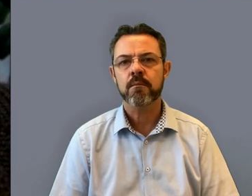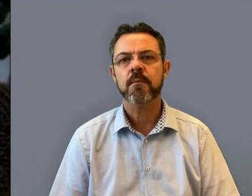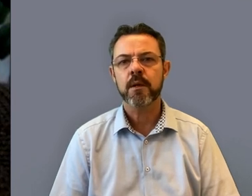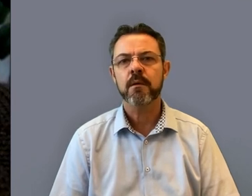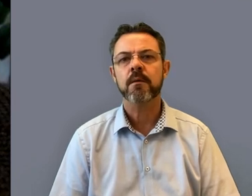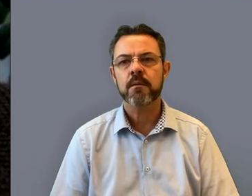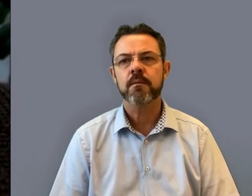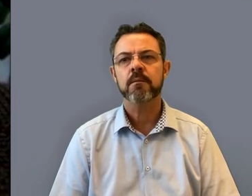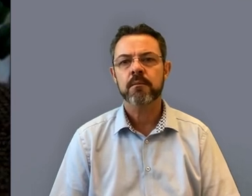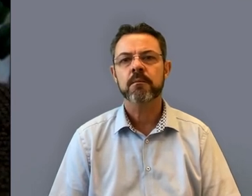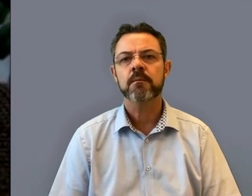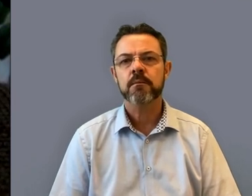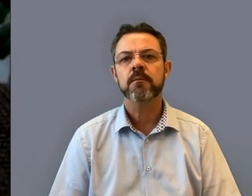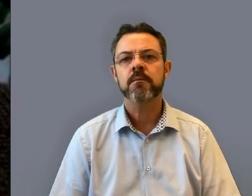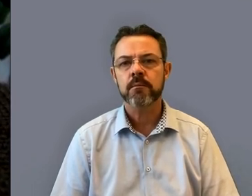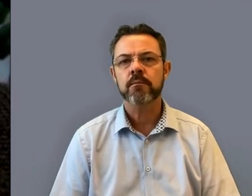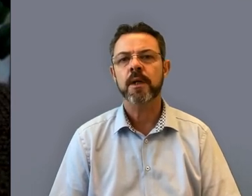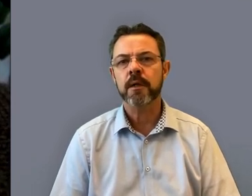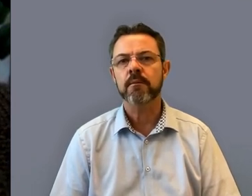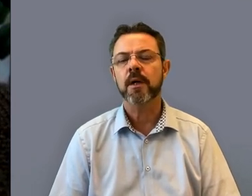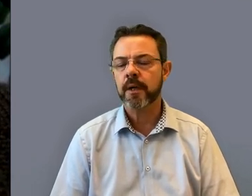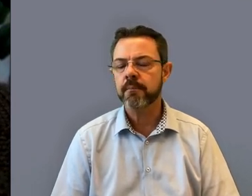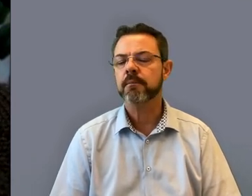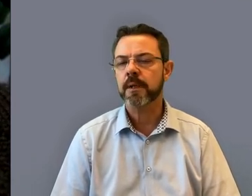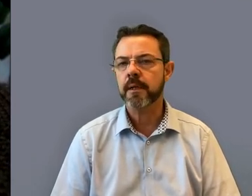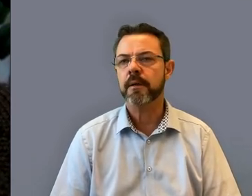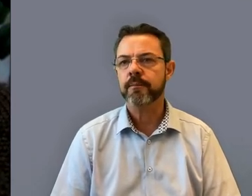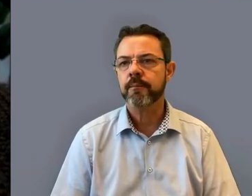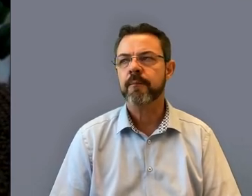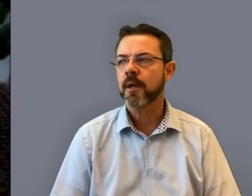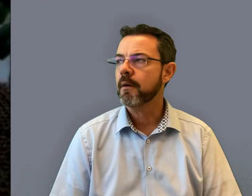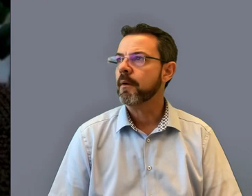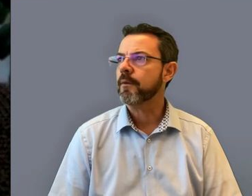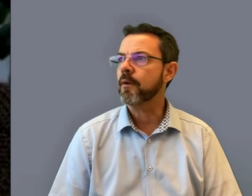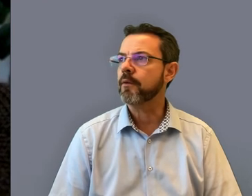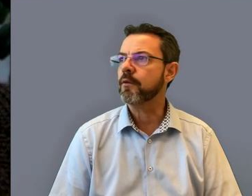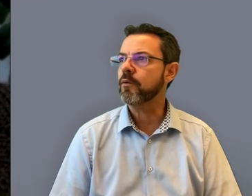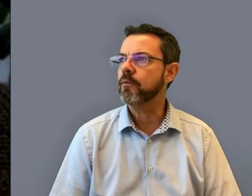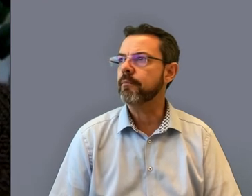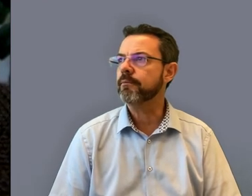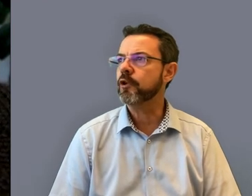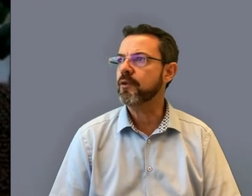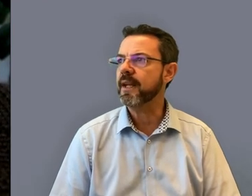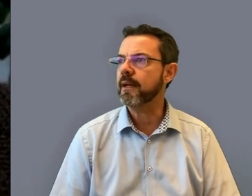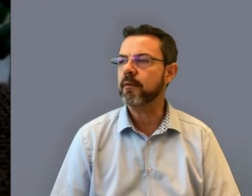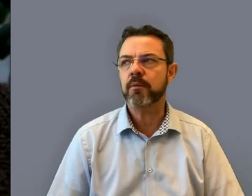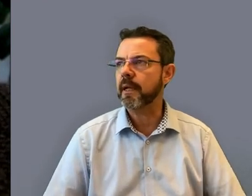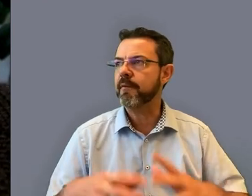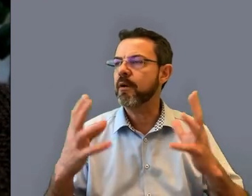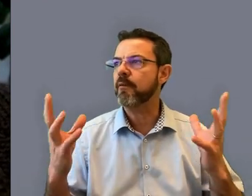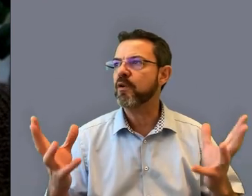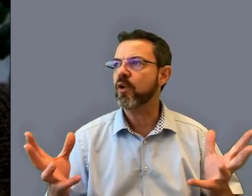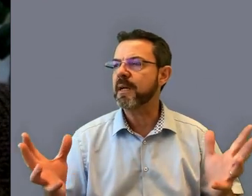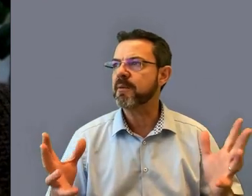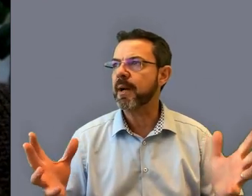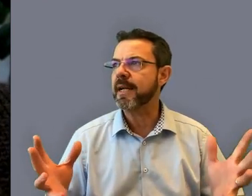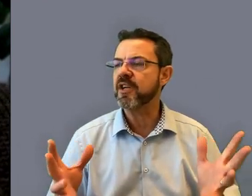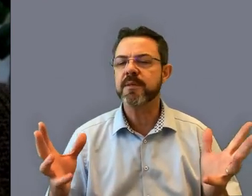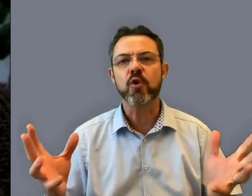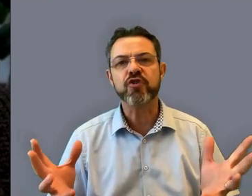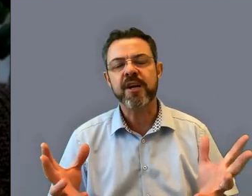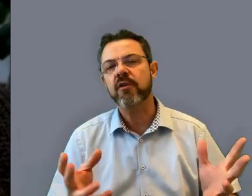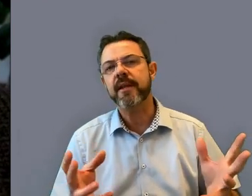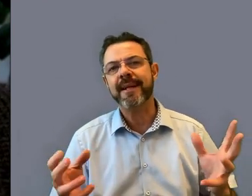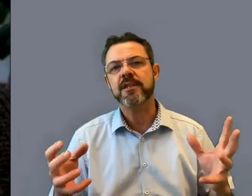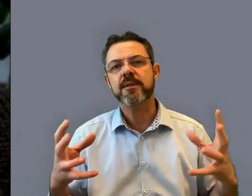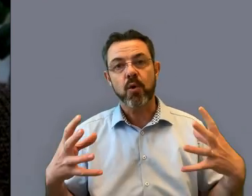system, but not an anti-fragile system. Yeah, yeah. Do you think, well, if we talk about supply